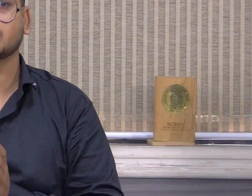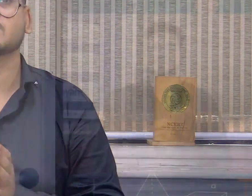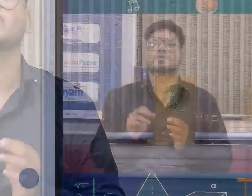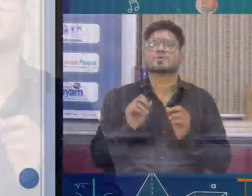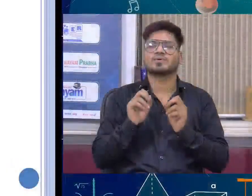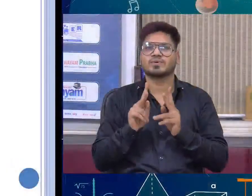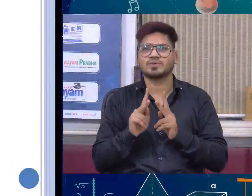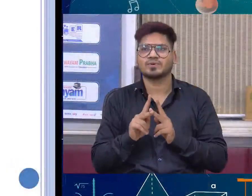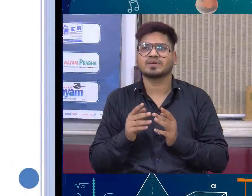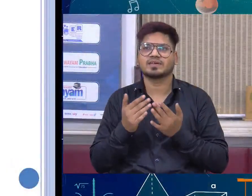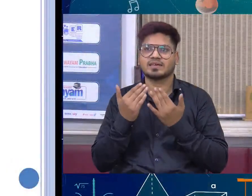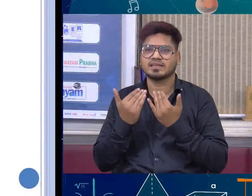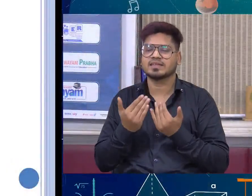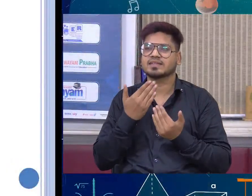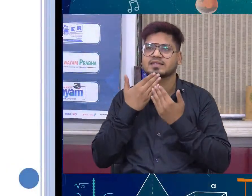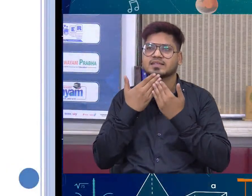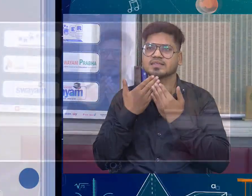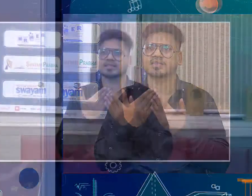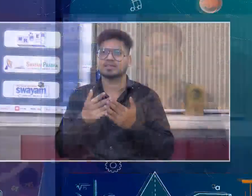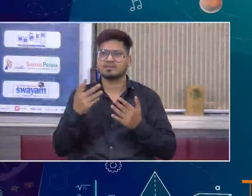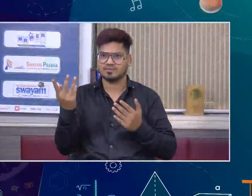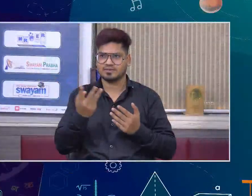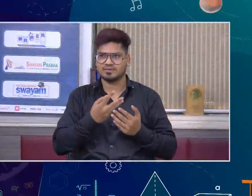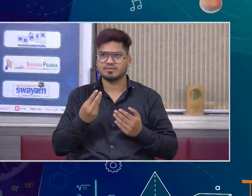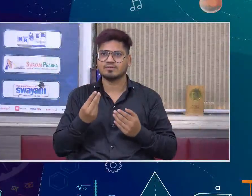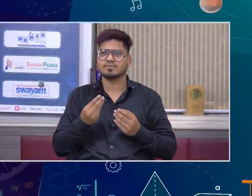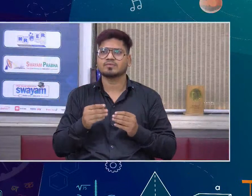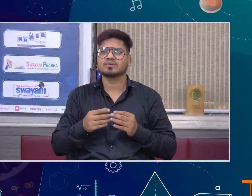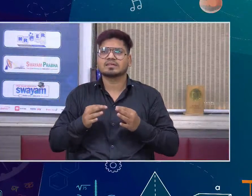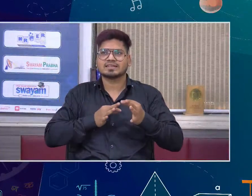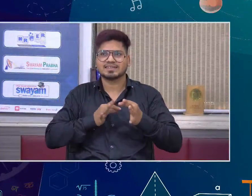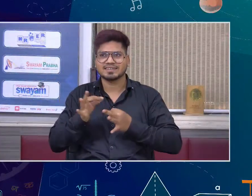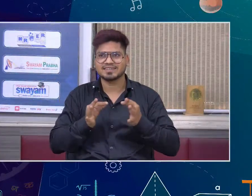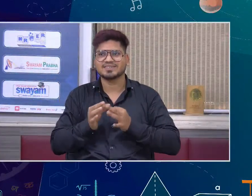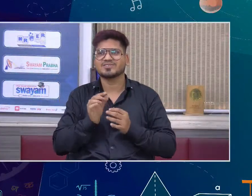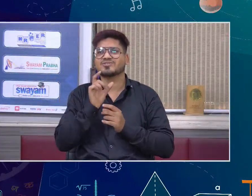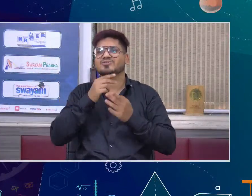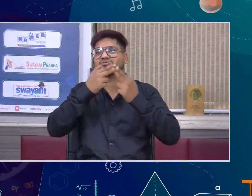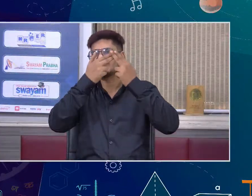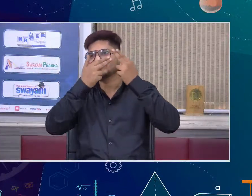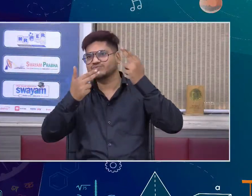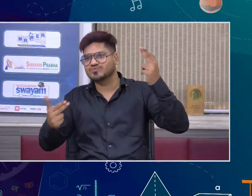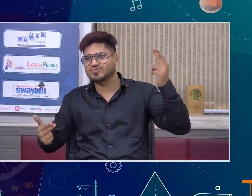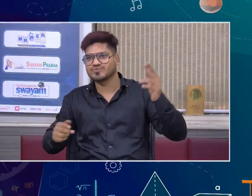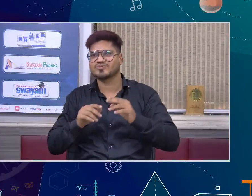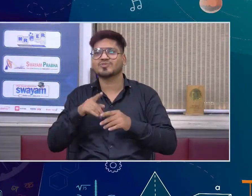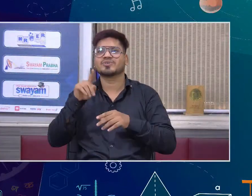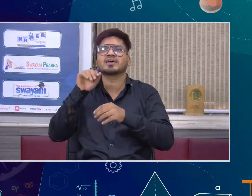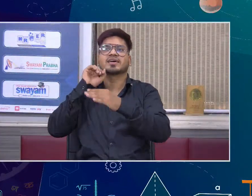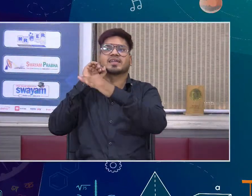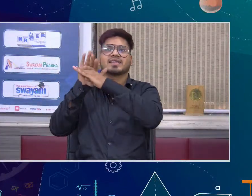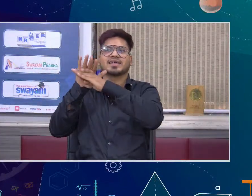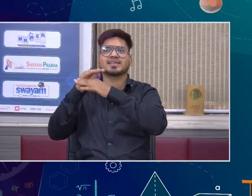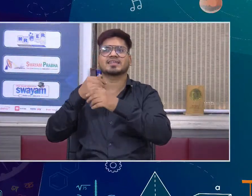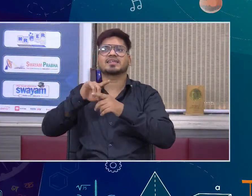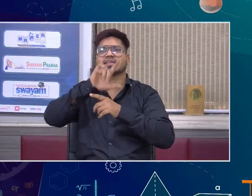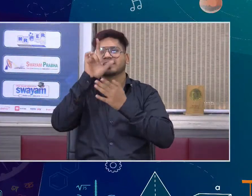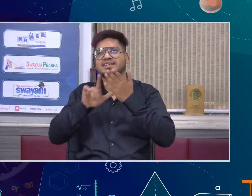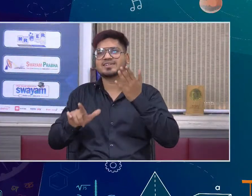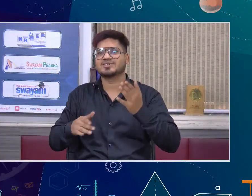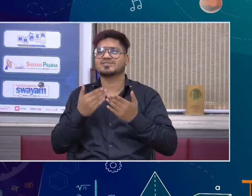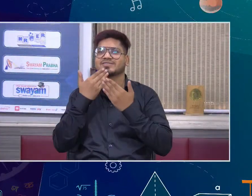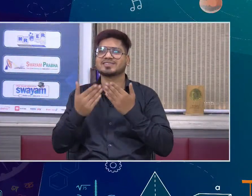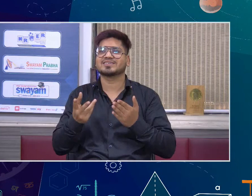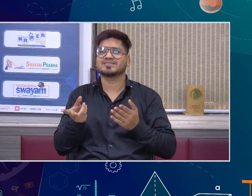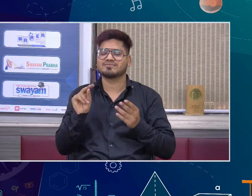All right. Thank you so much, sir, for being with us, for explaining the entire story, A Letter to God. It's very, very interesting. Thank you